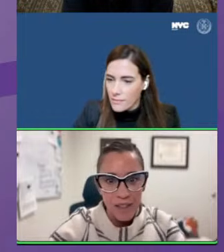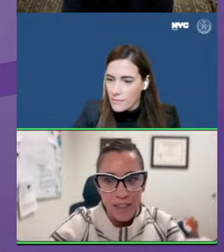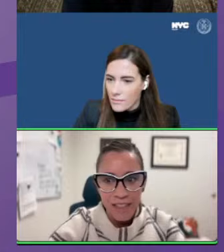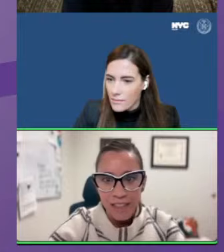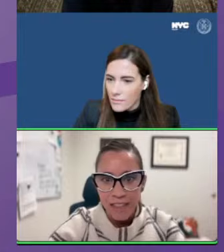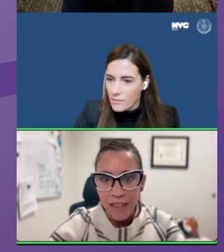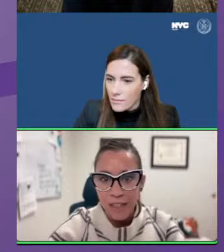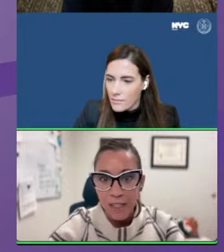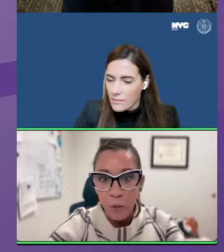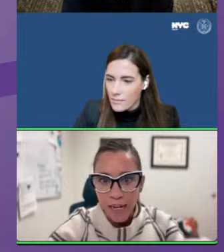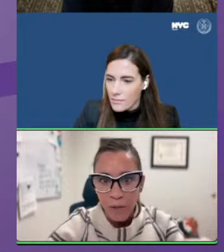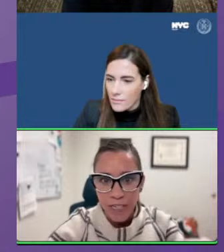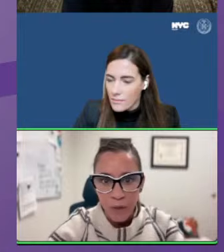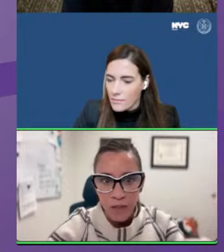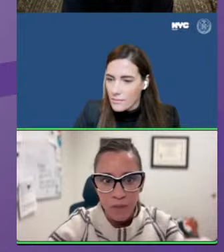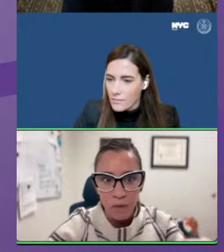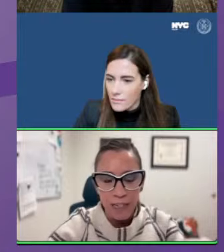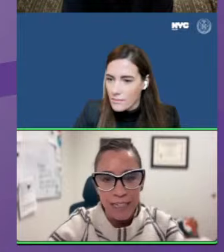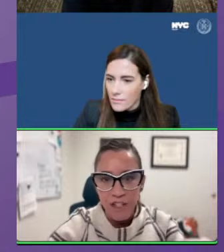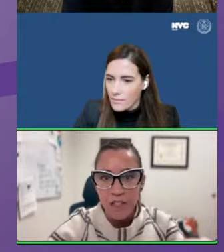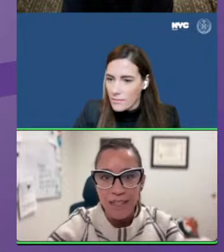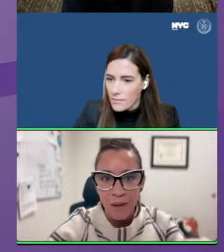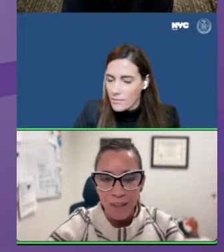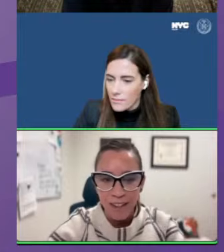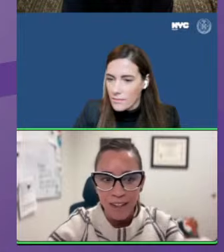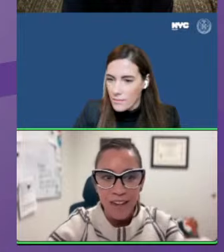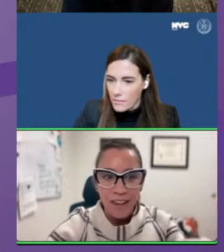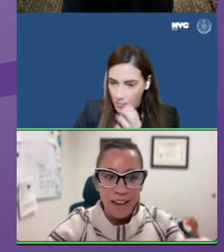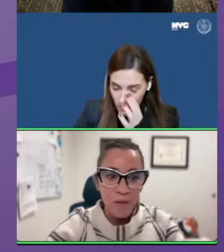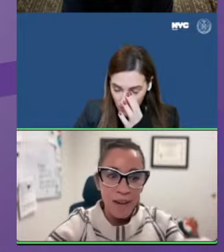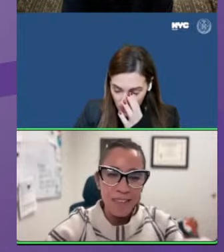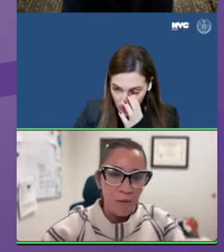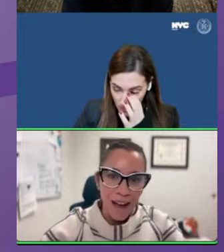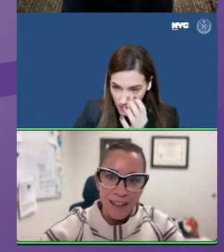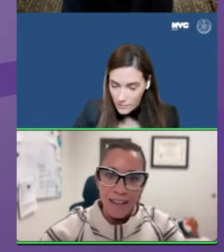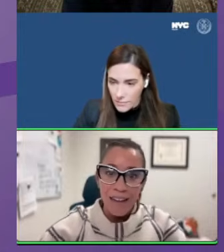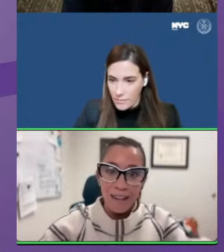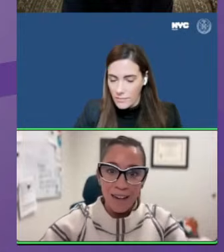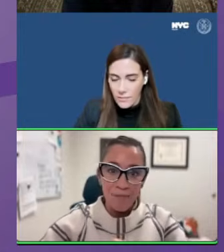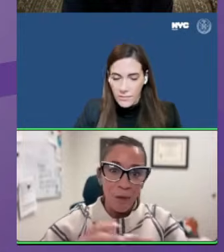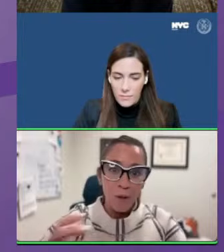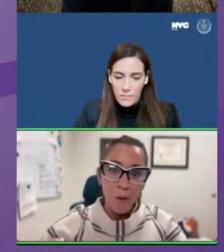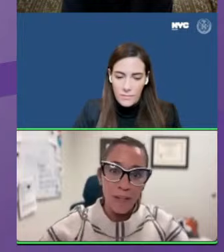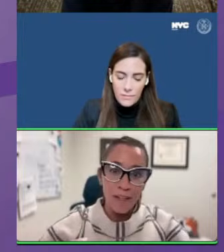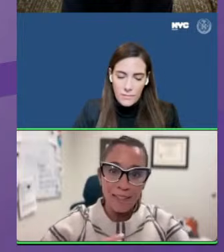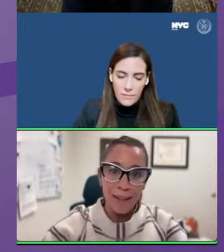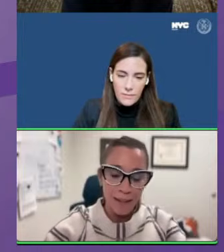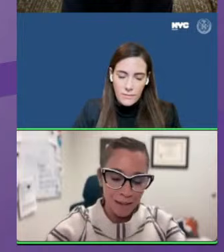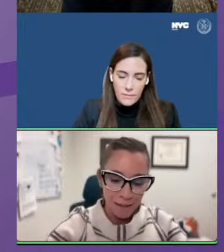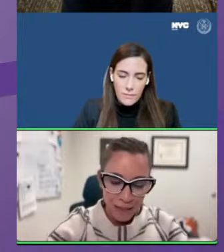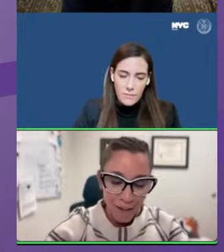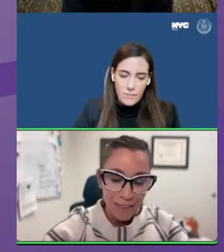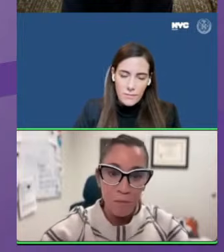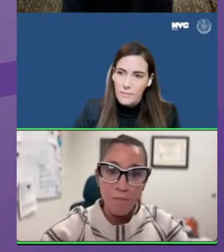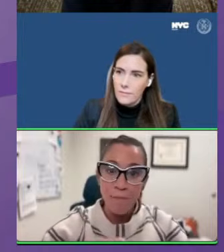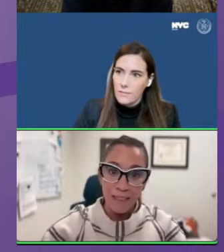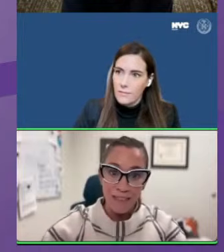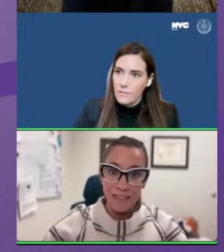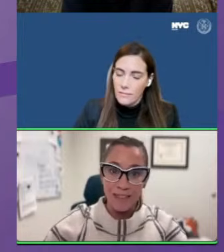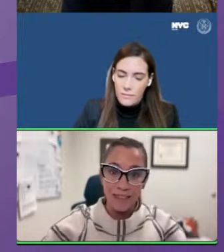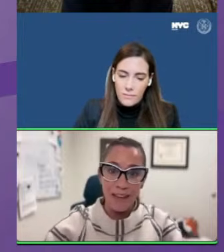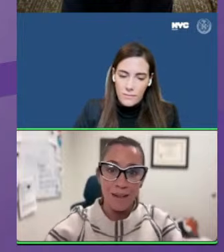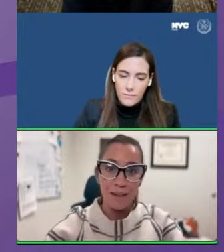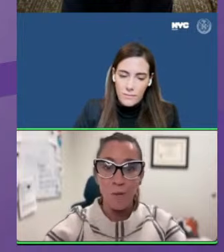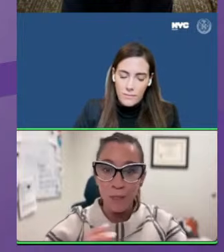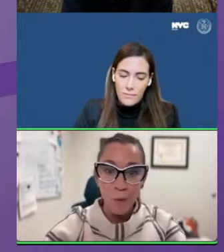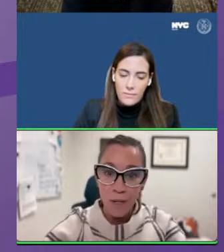nation. So I think it's a great resource for clinicians out there. And I wanted to add, long COVID affects